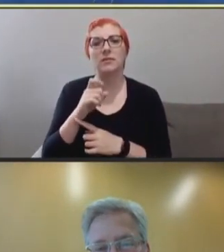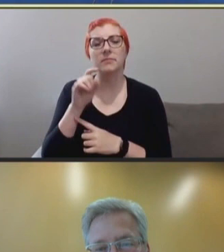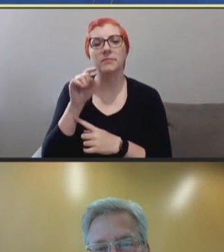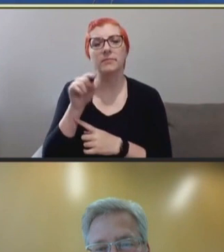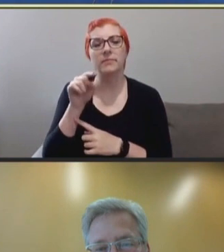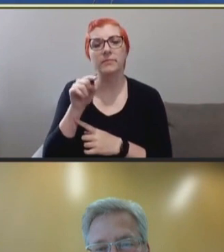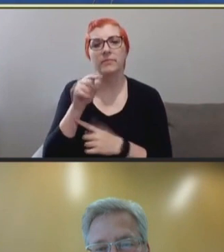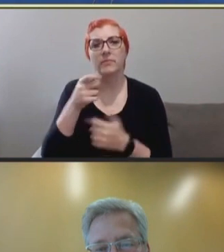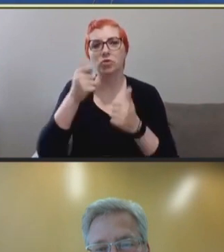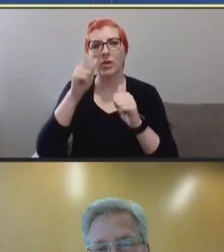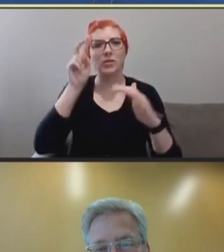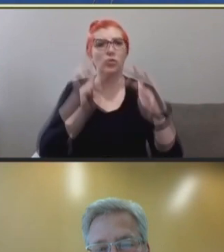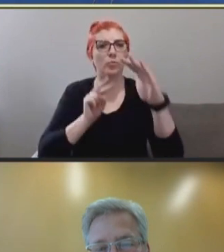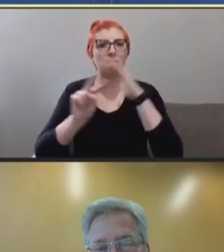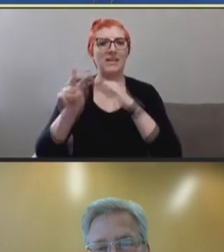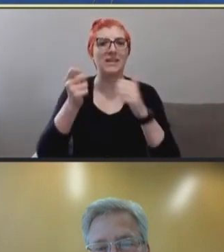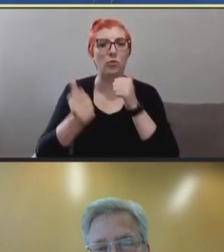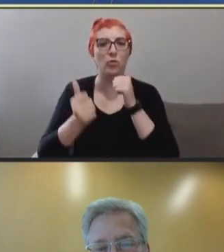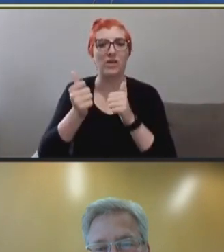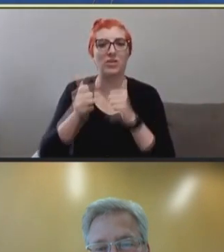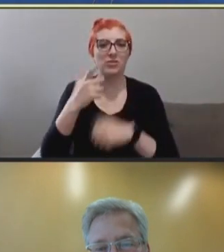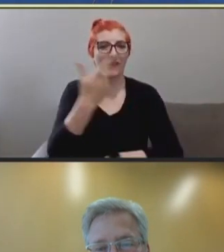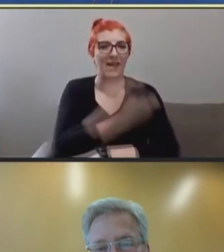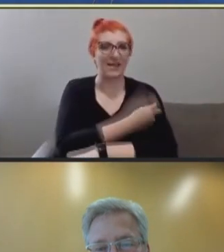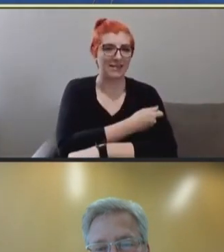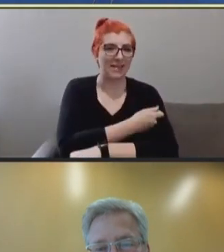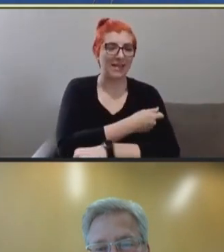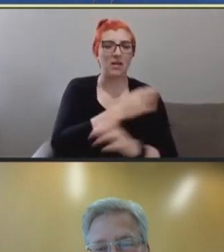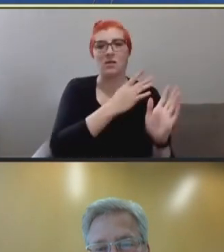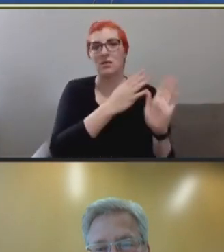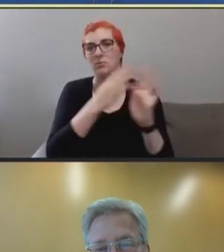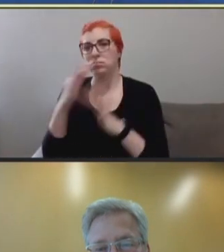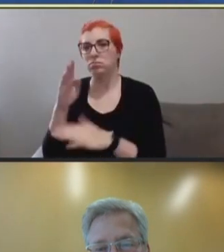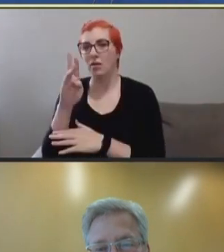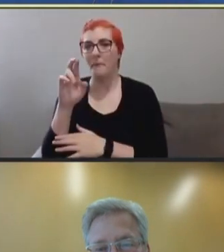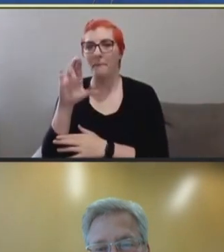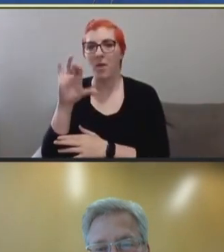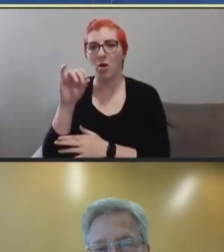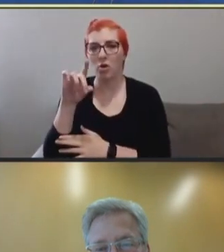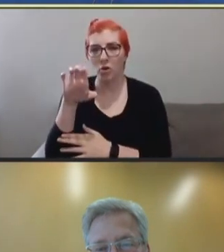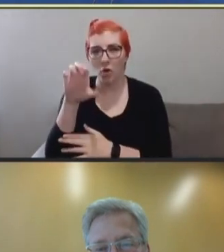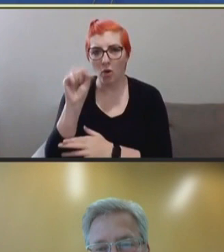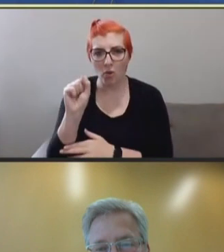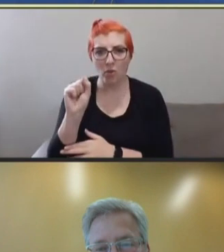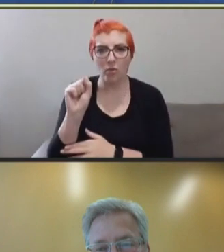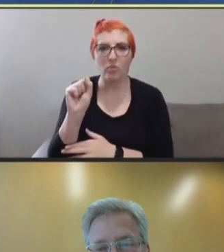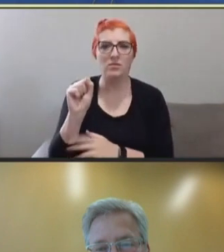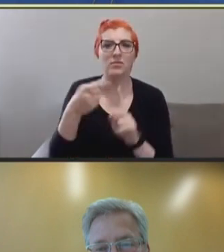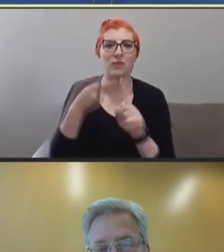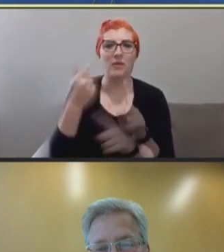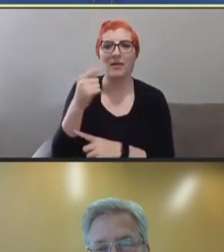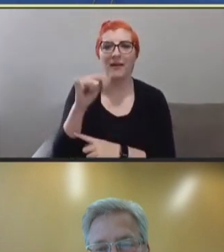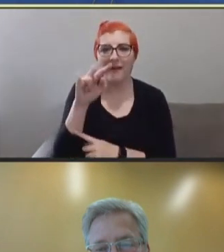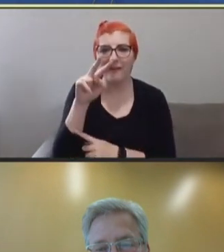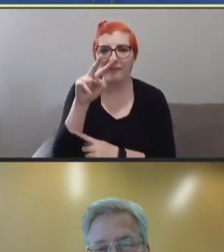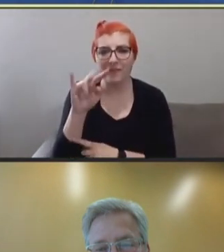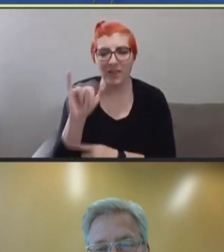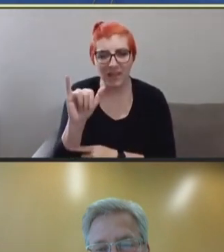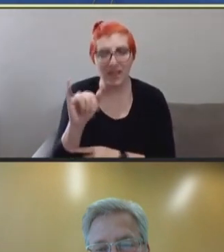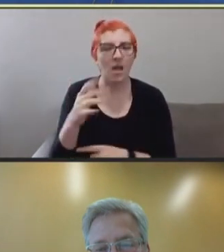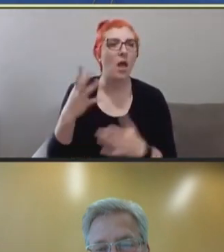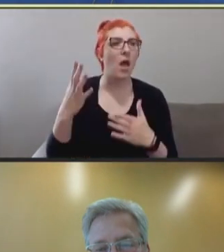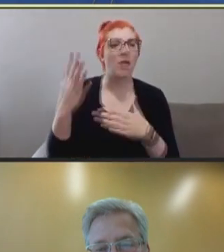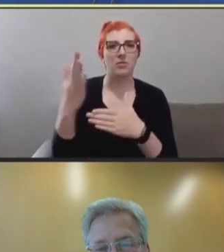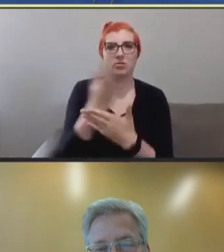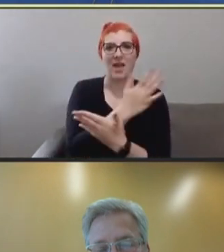which virus may arise, all the way to barcodes and thermostability from Gavi. And it's just, and there's so much in